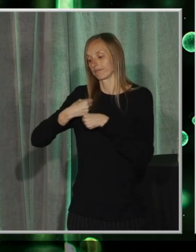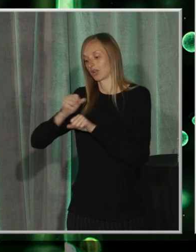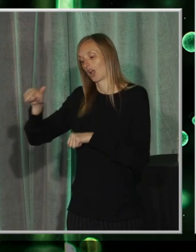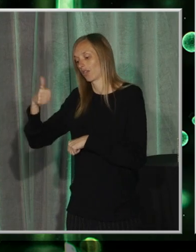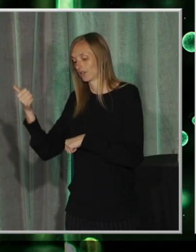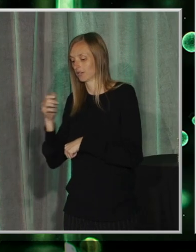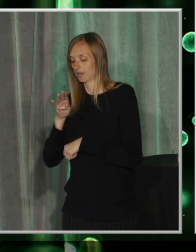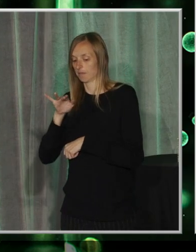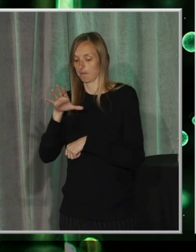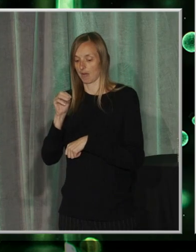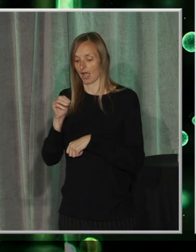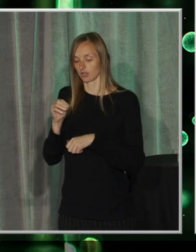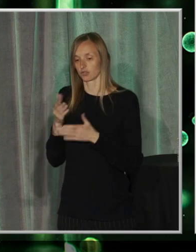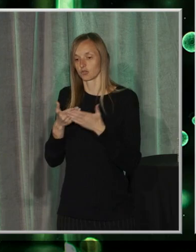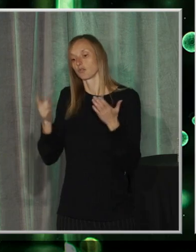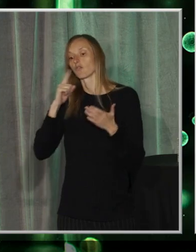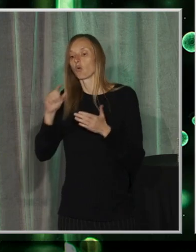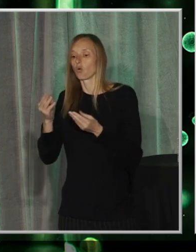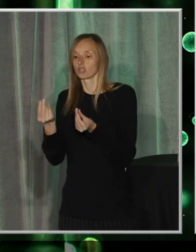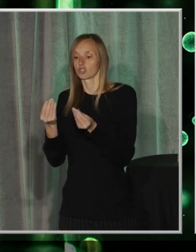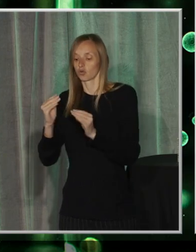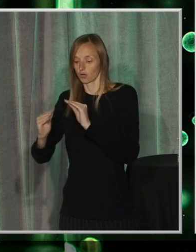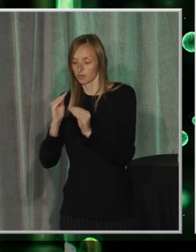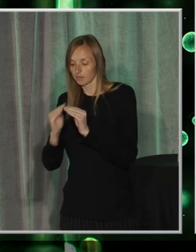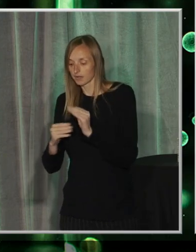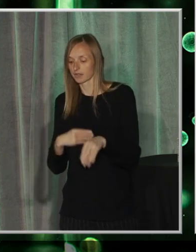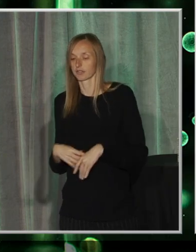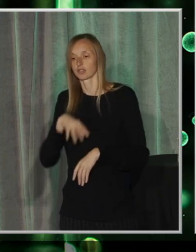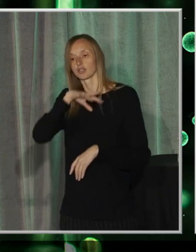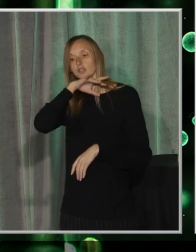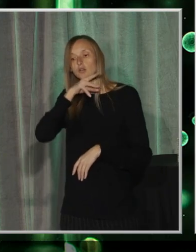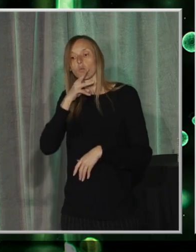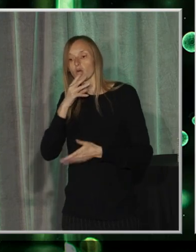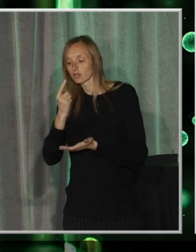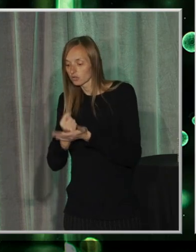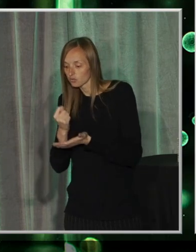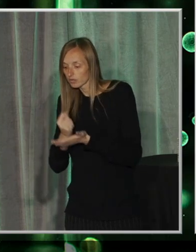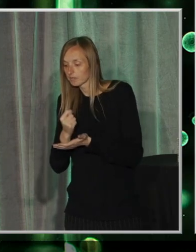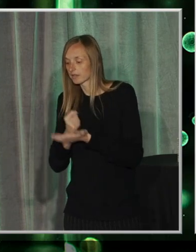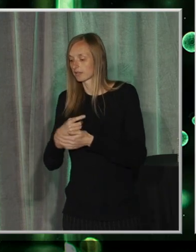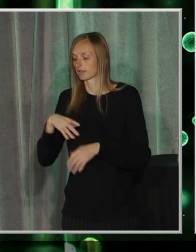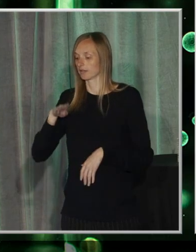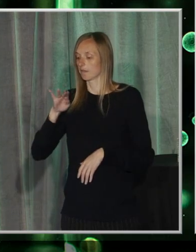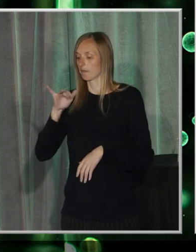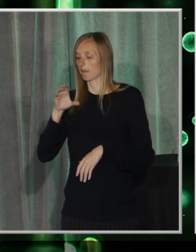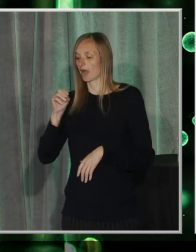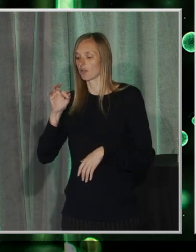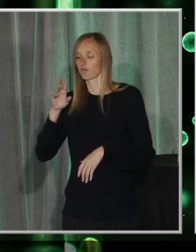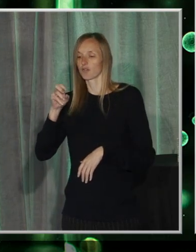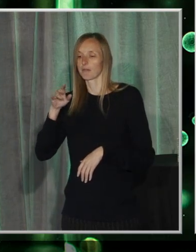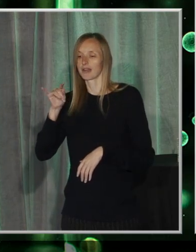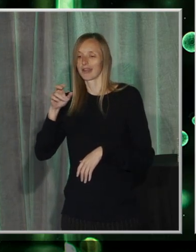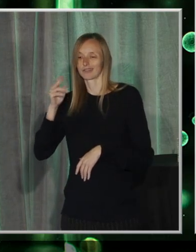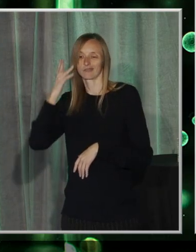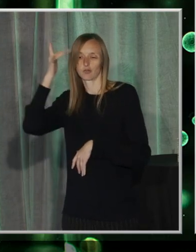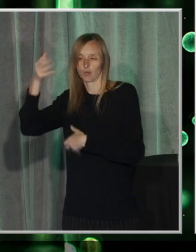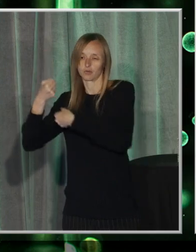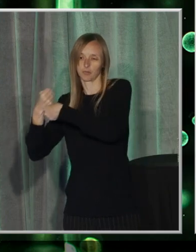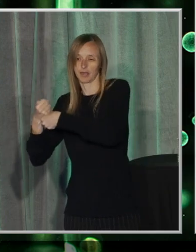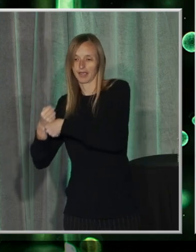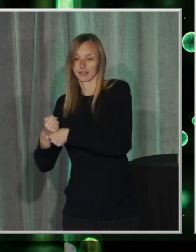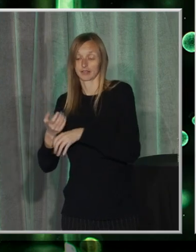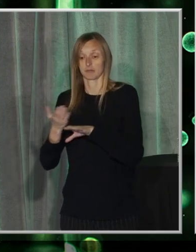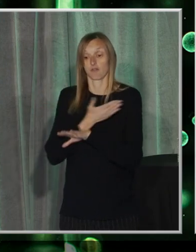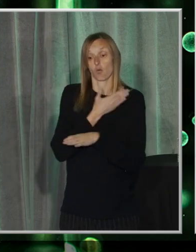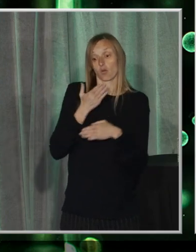biomaterials for soil remediation, wastewater treatment, and biofermentation. Before I conclude, I